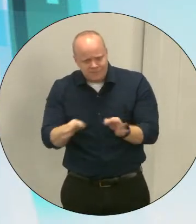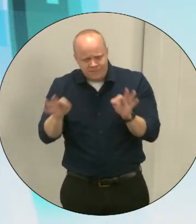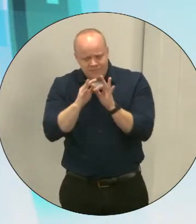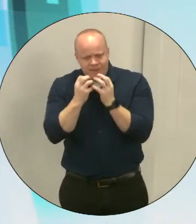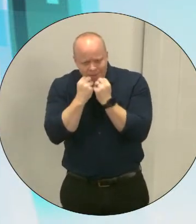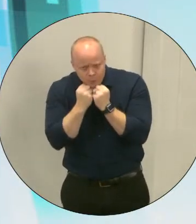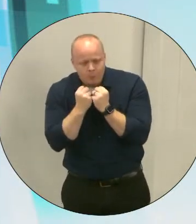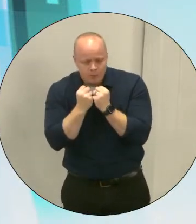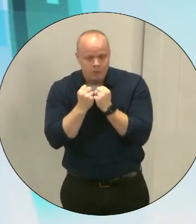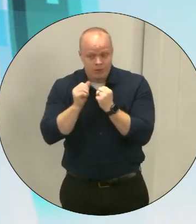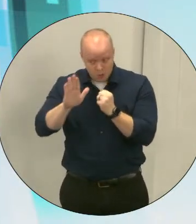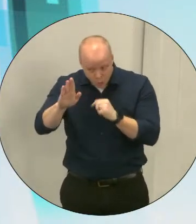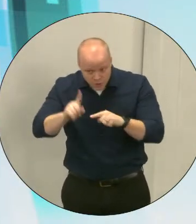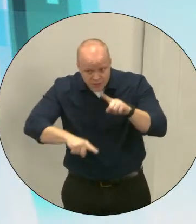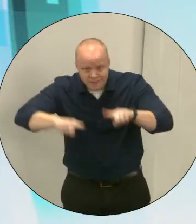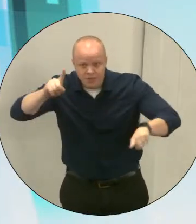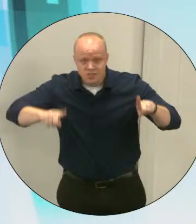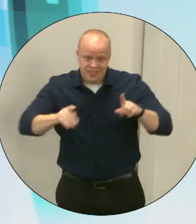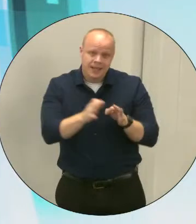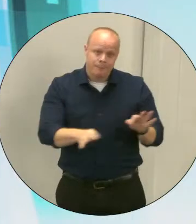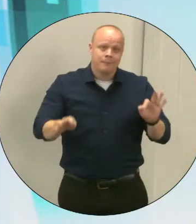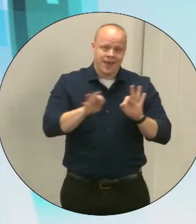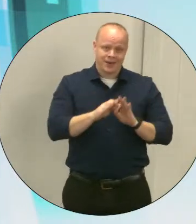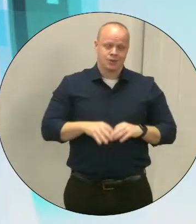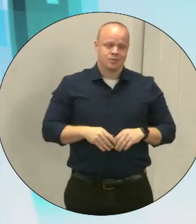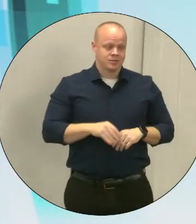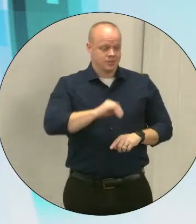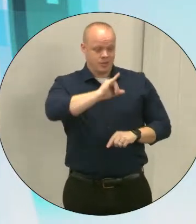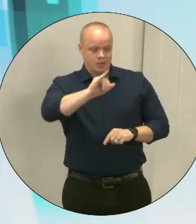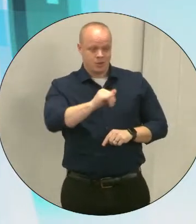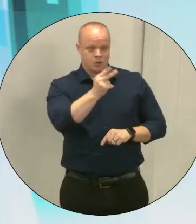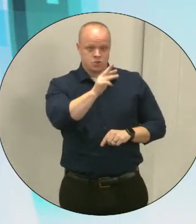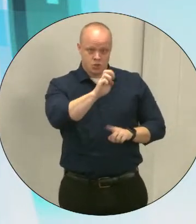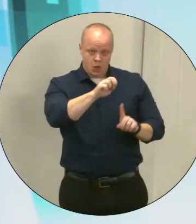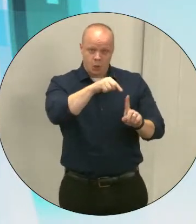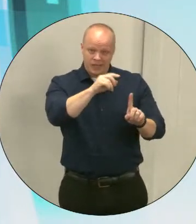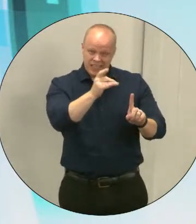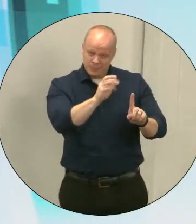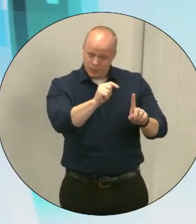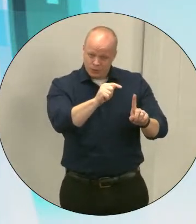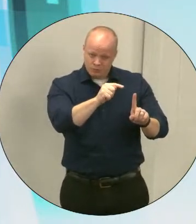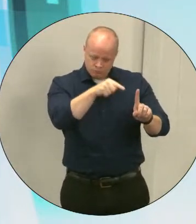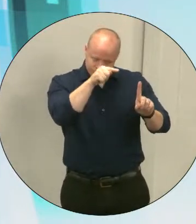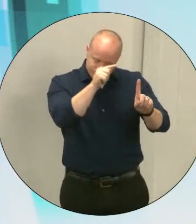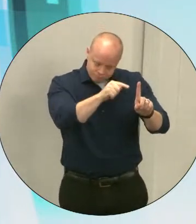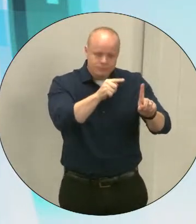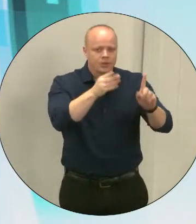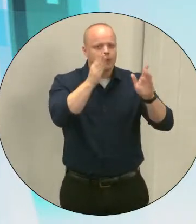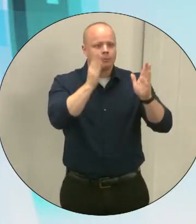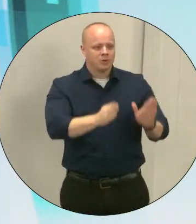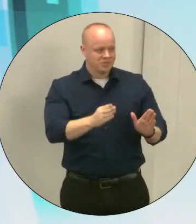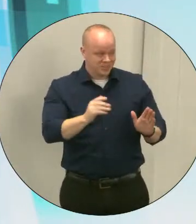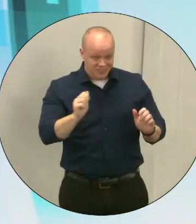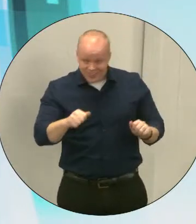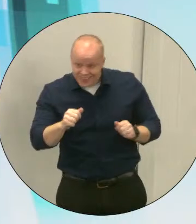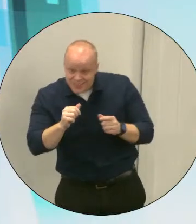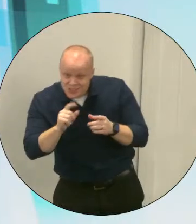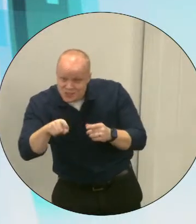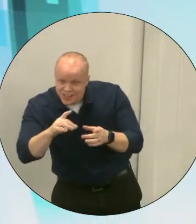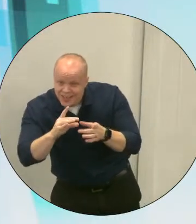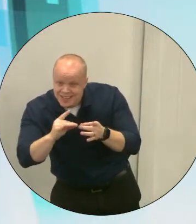and know that your diversity matters. Joan Ebert will be the person who can, should I say this? Should I say